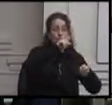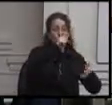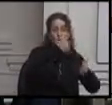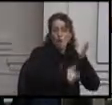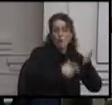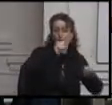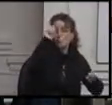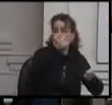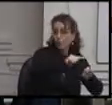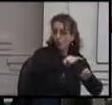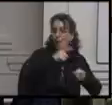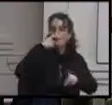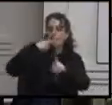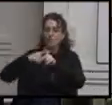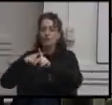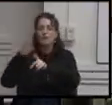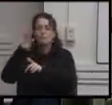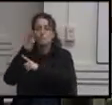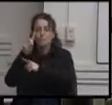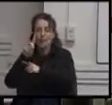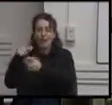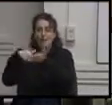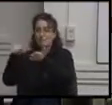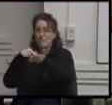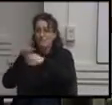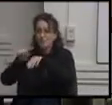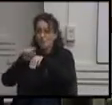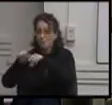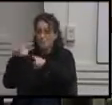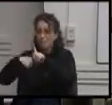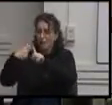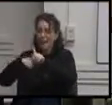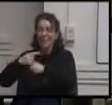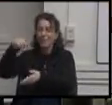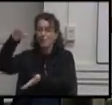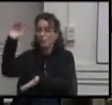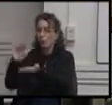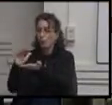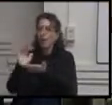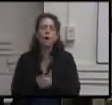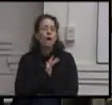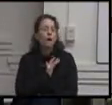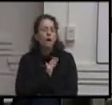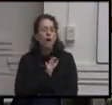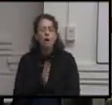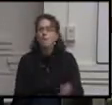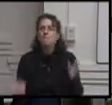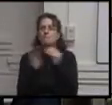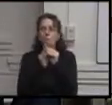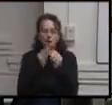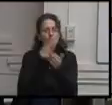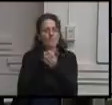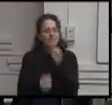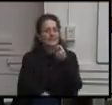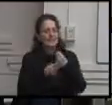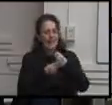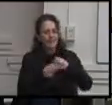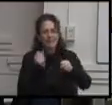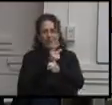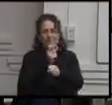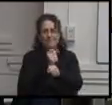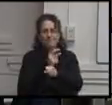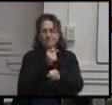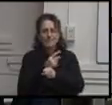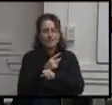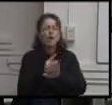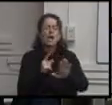saying, let's formalize that so that you guys have the information and to make these decisions rather than